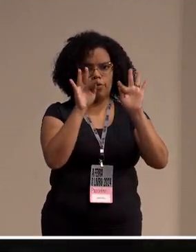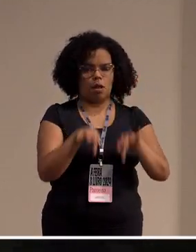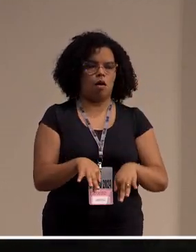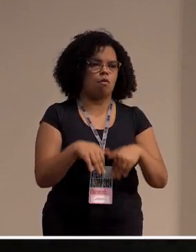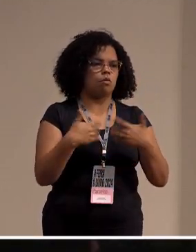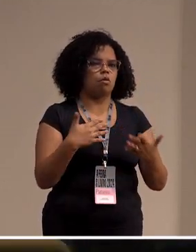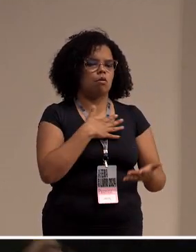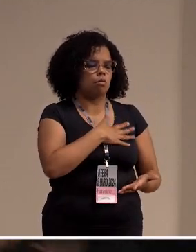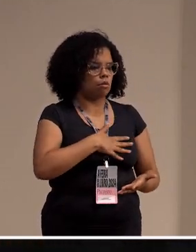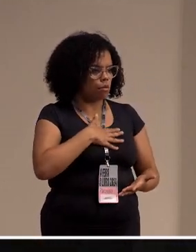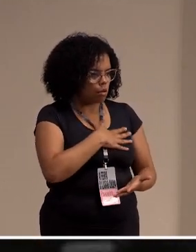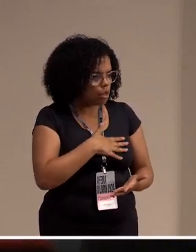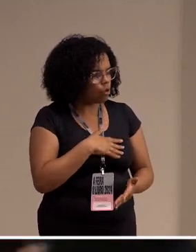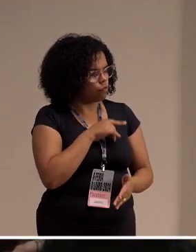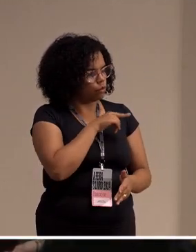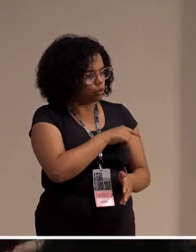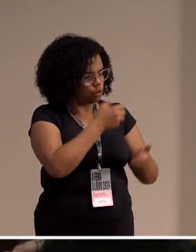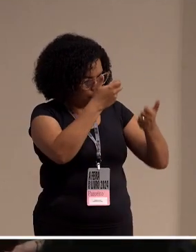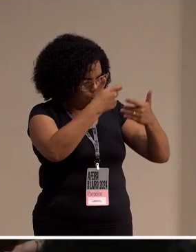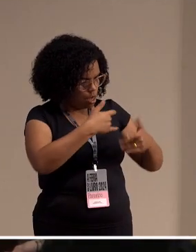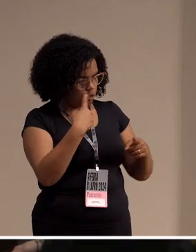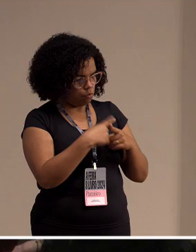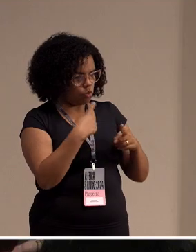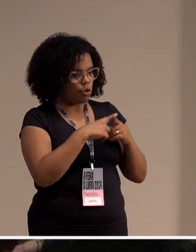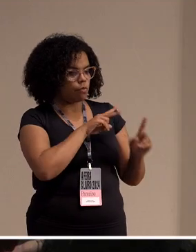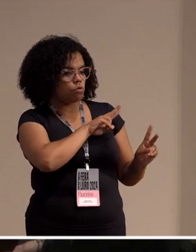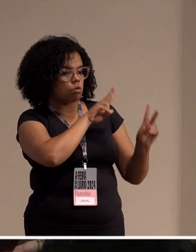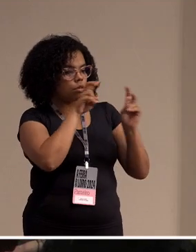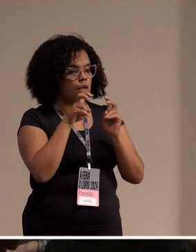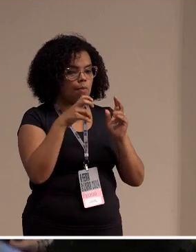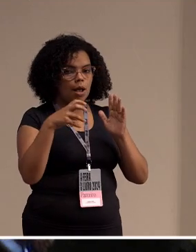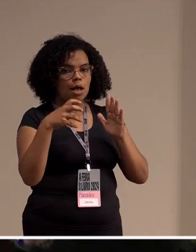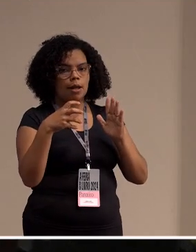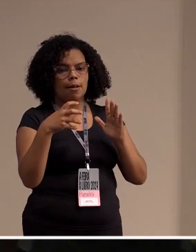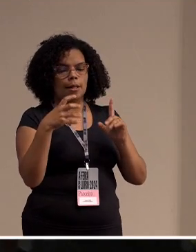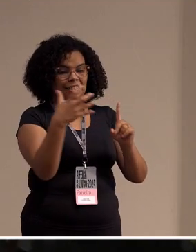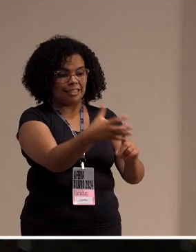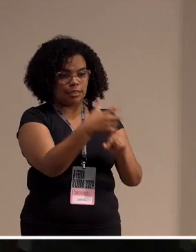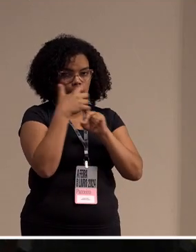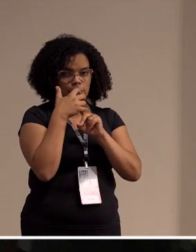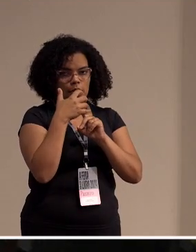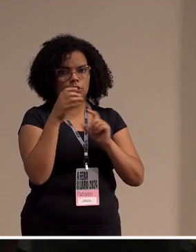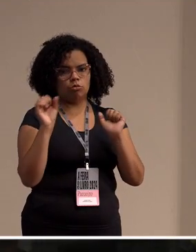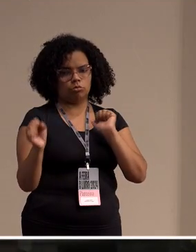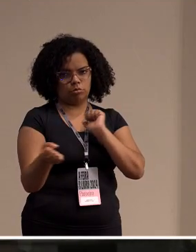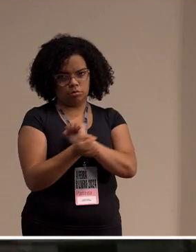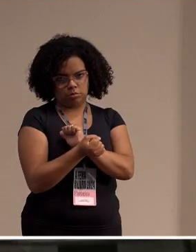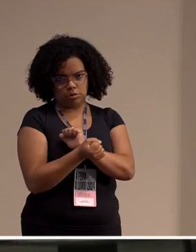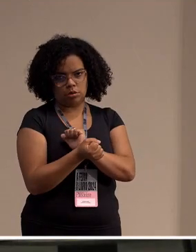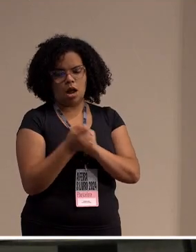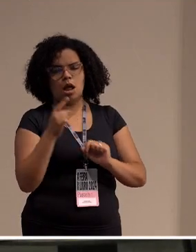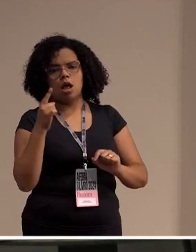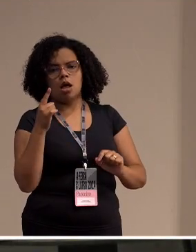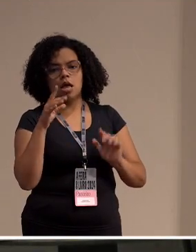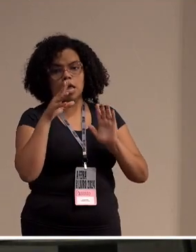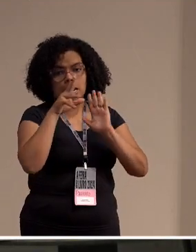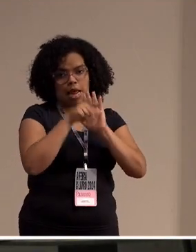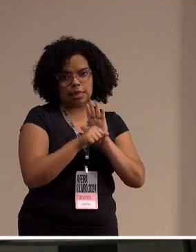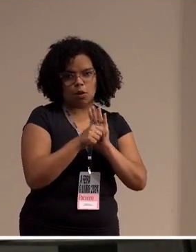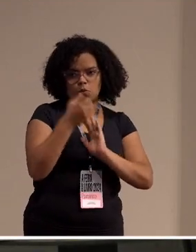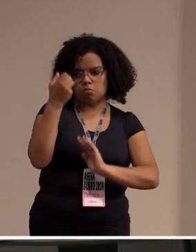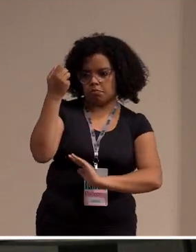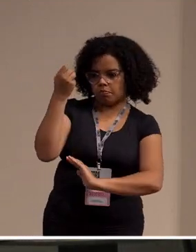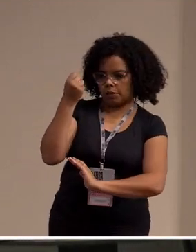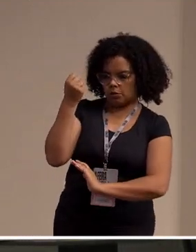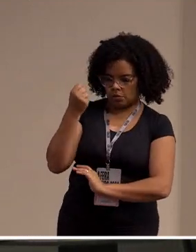Gostaria que você falasse por que você escolheu o termo sequestrado para as pessoas escravizadas e ladrão para as pessoas